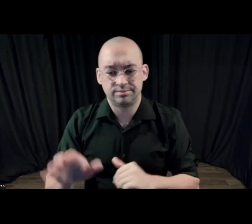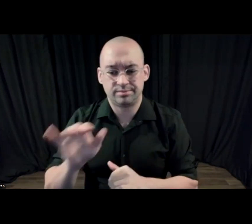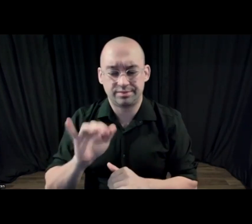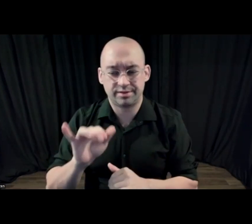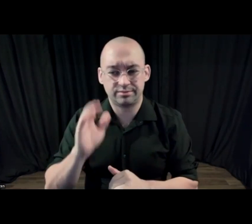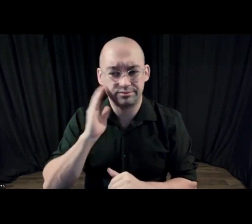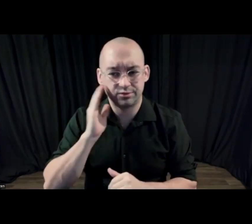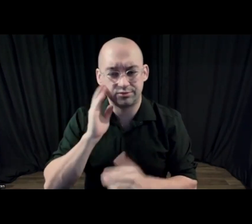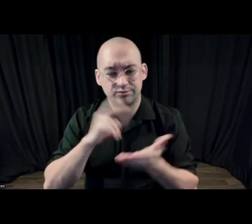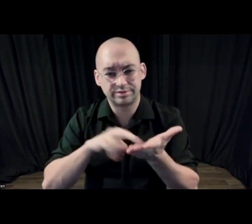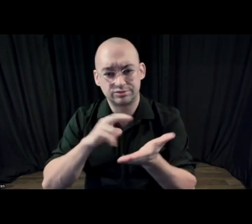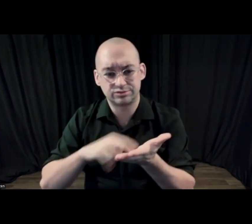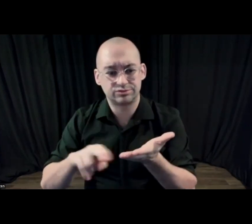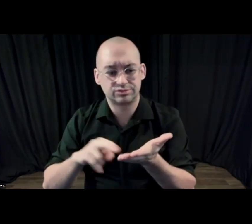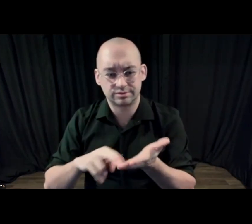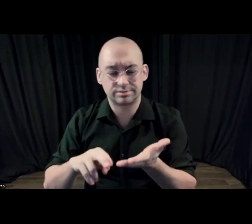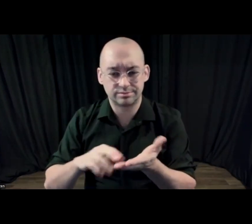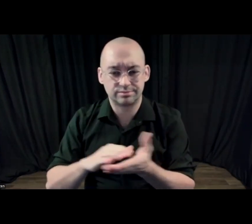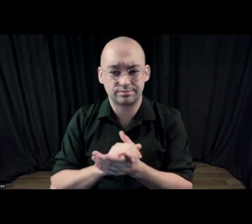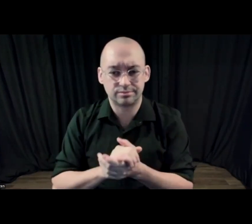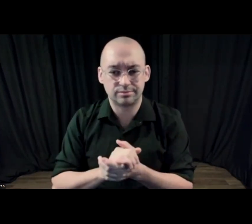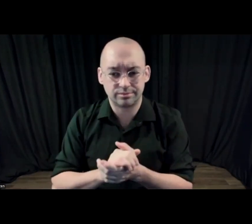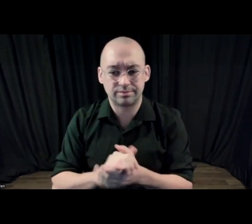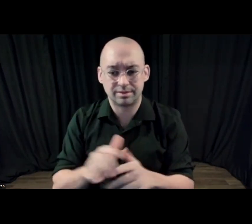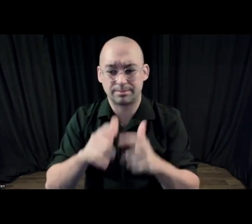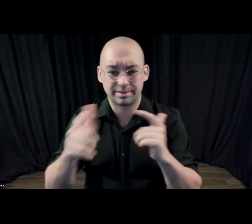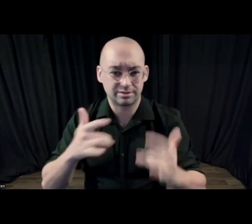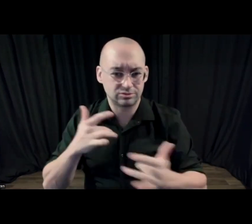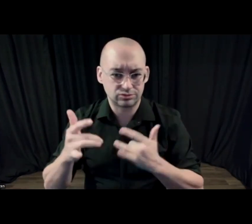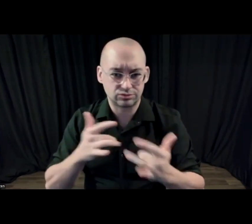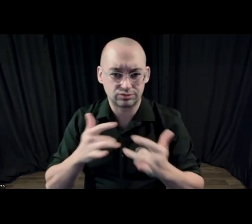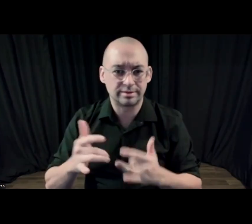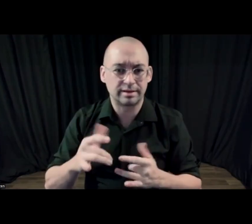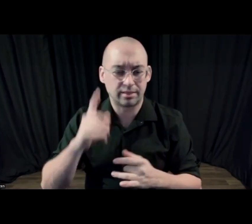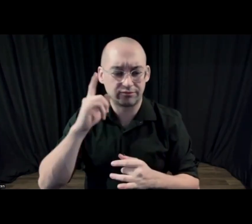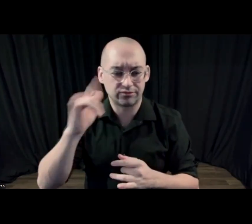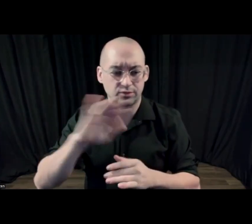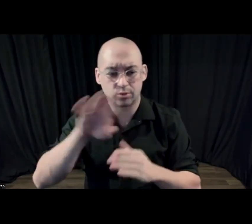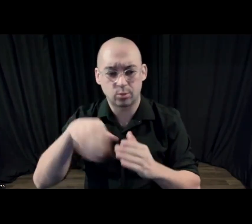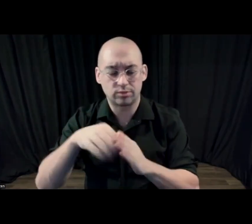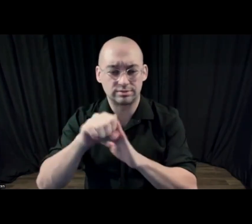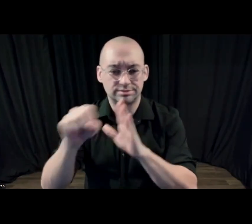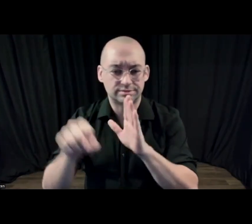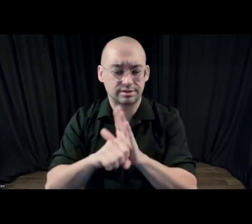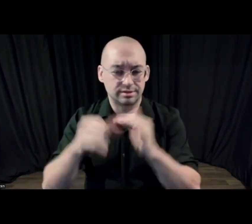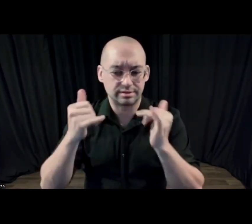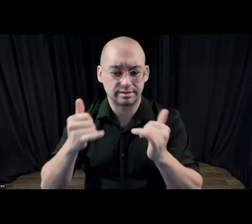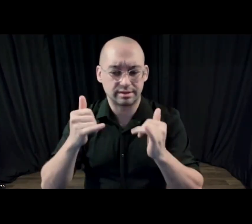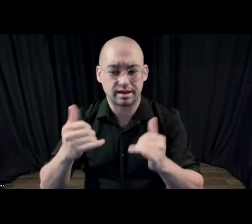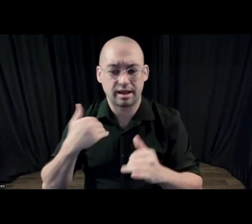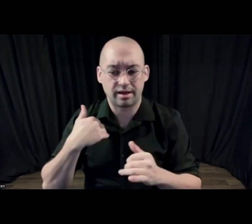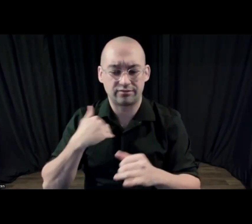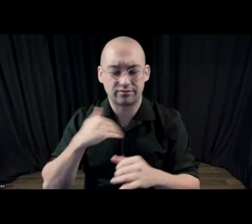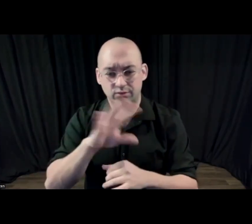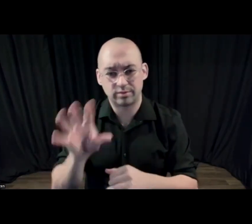research that's being done in this area, and of great concern in California statewide today. We have about 1